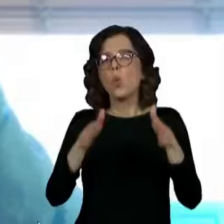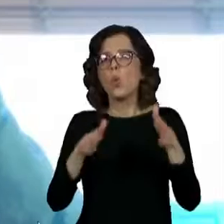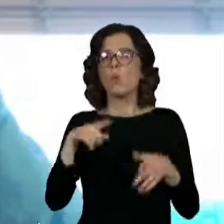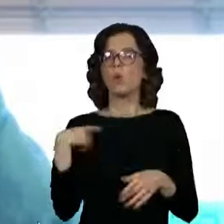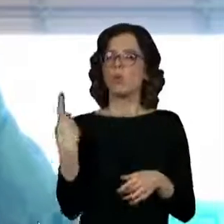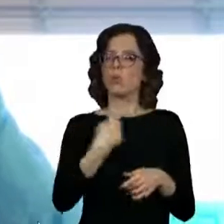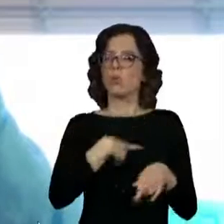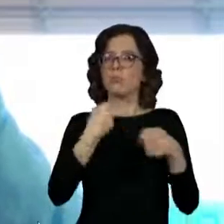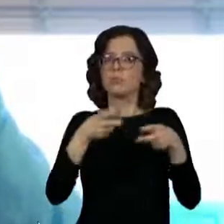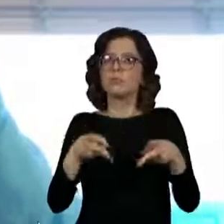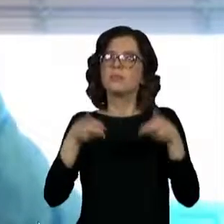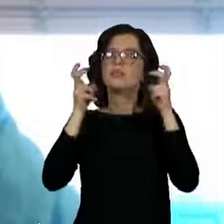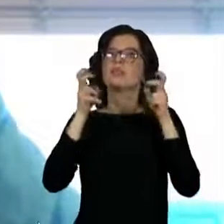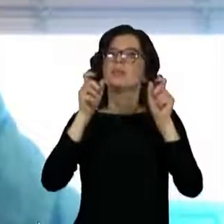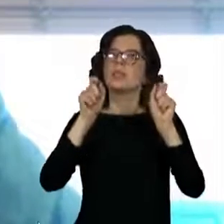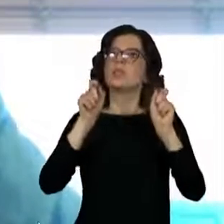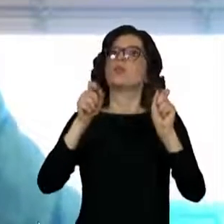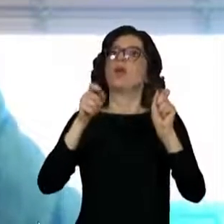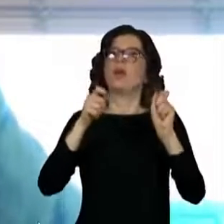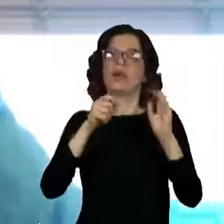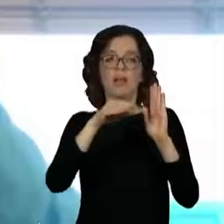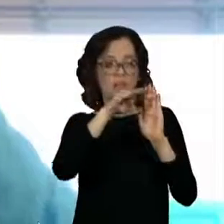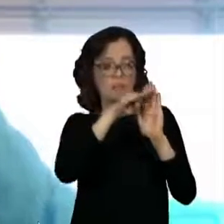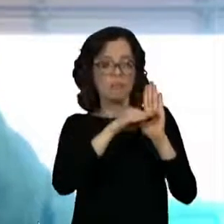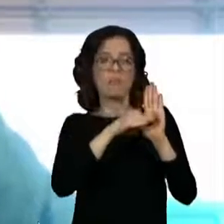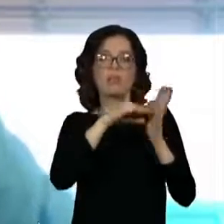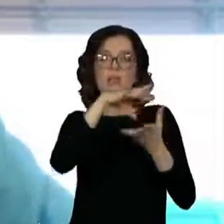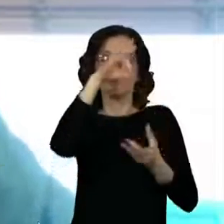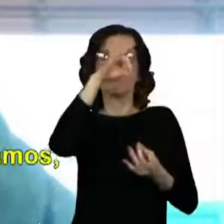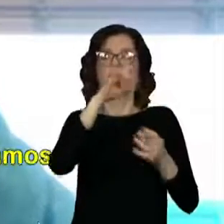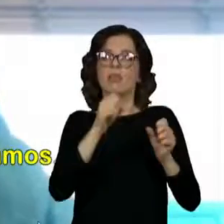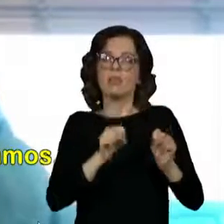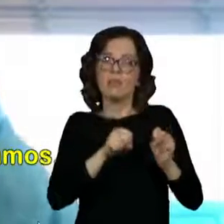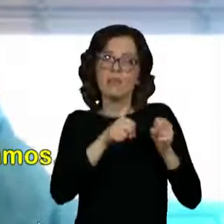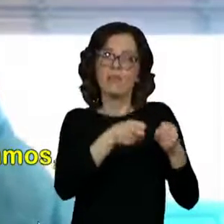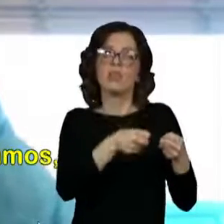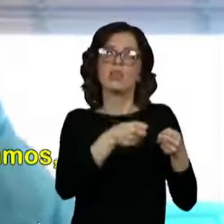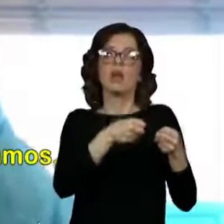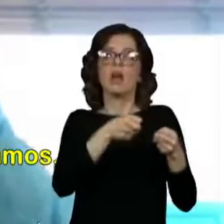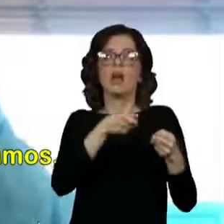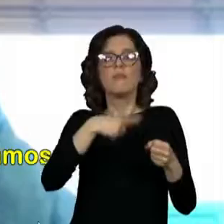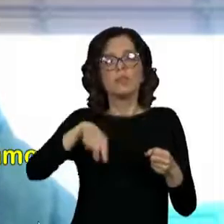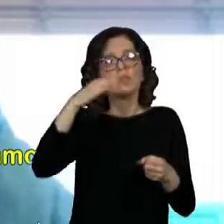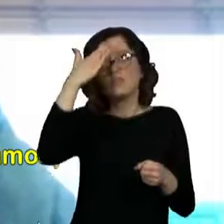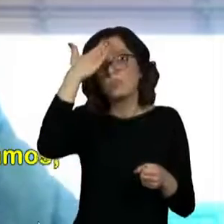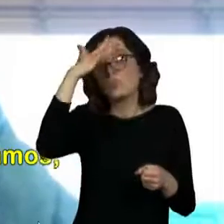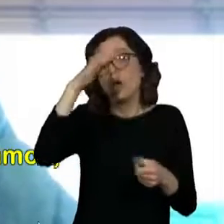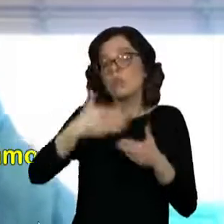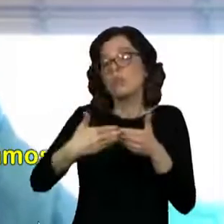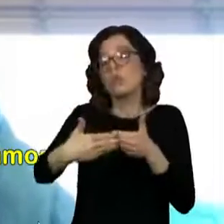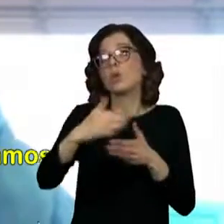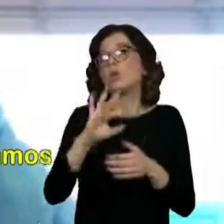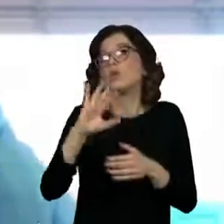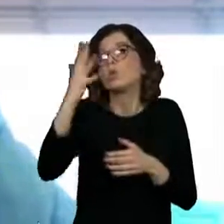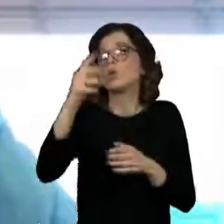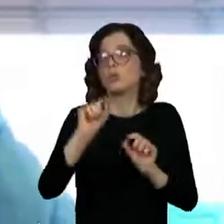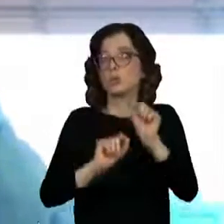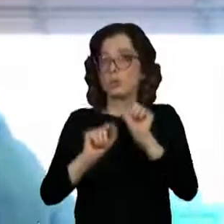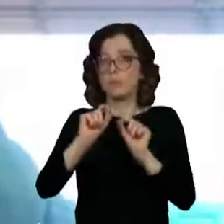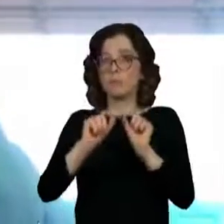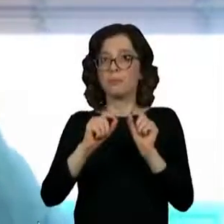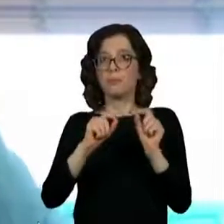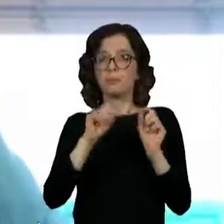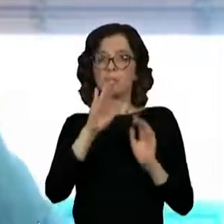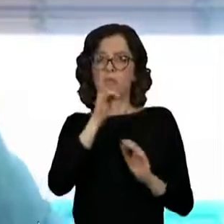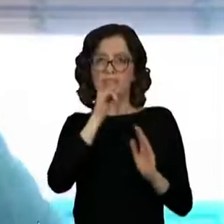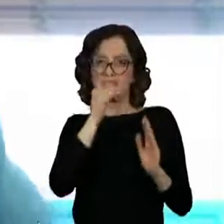have to recognize where it's necessary to defend a democracy as well. And we never know what moment we're in. We never